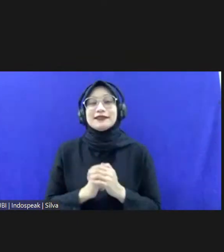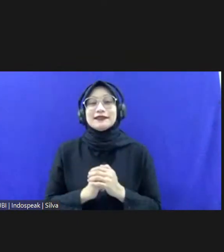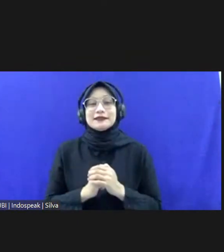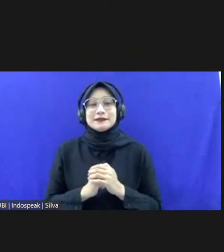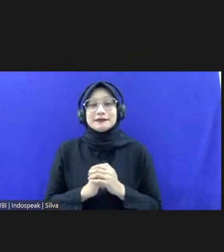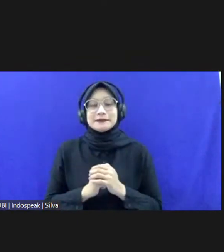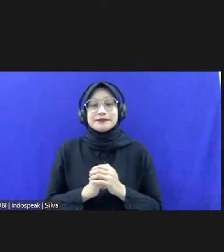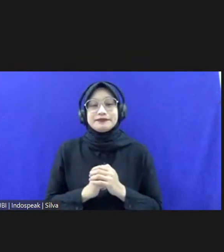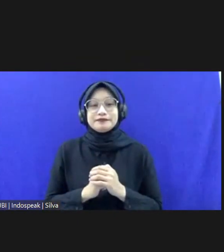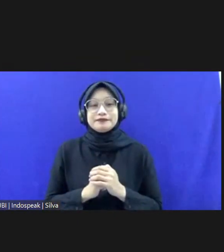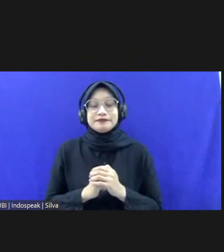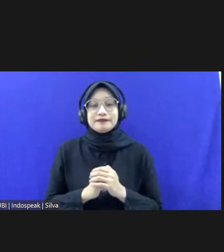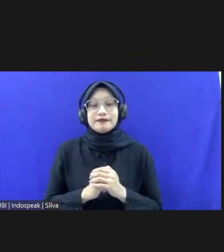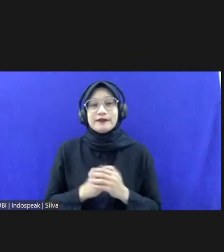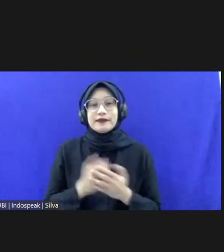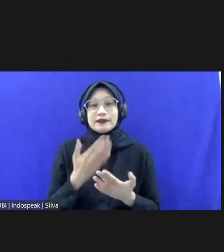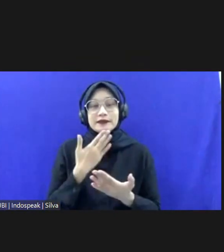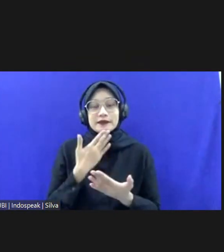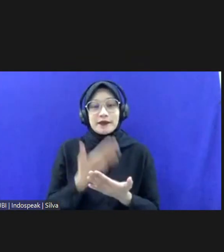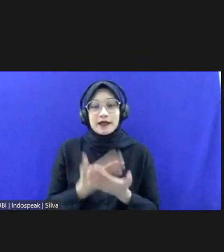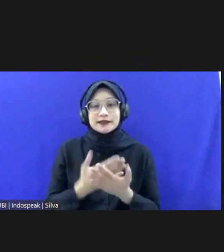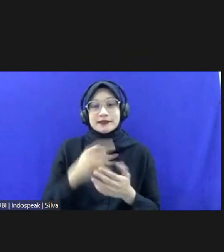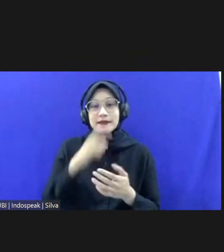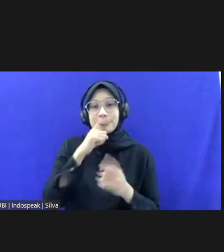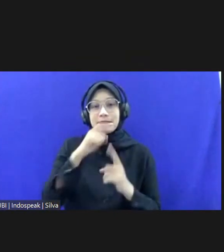that's great. Terima kasih, Pak Terry.